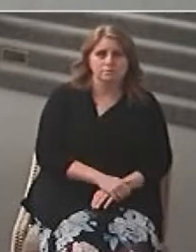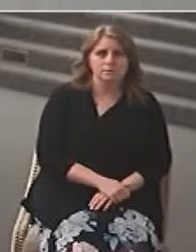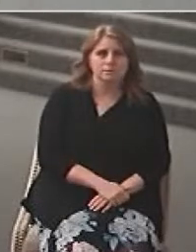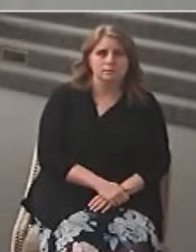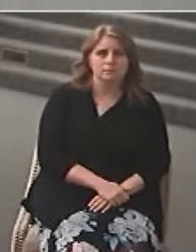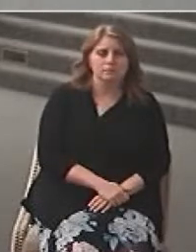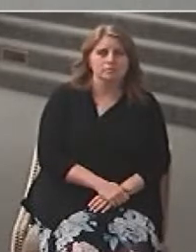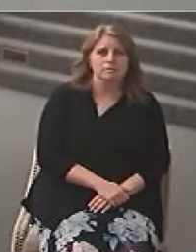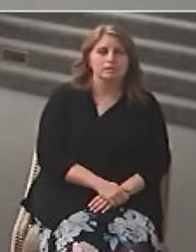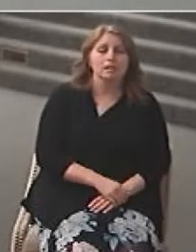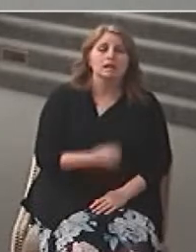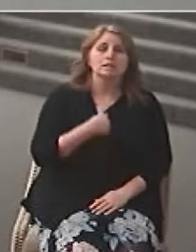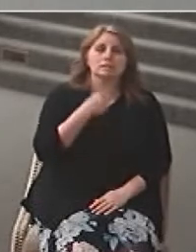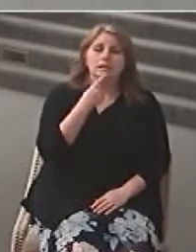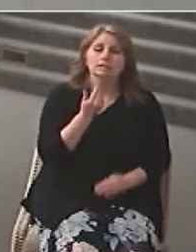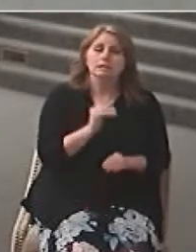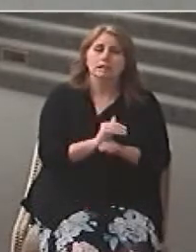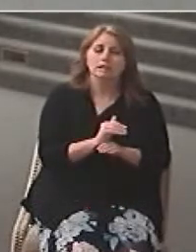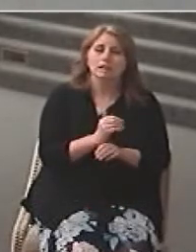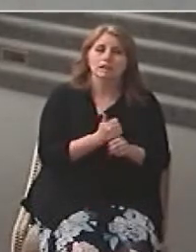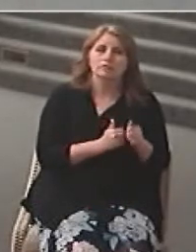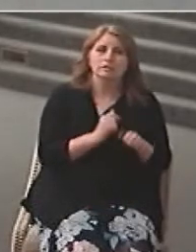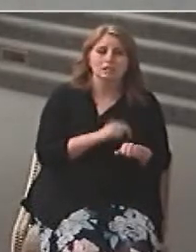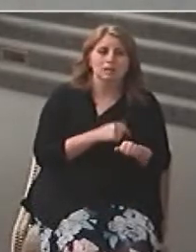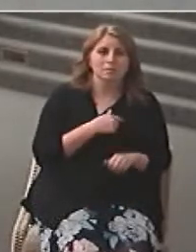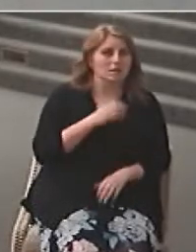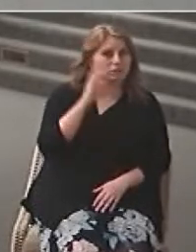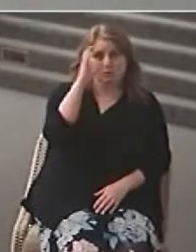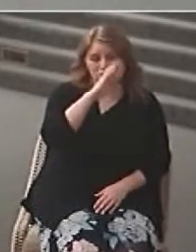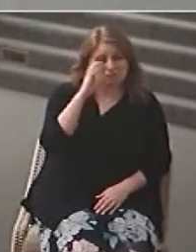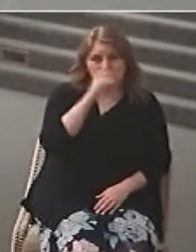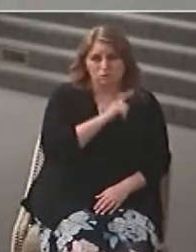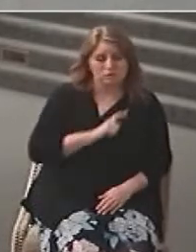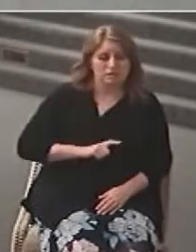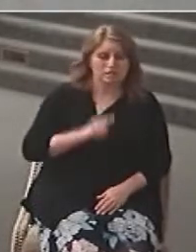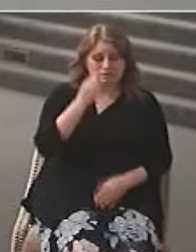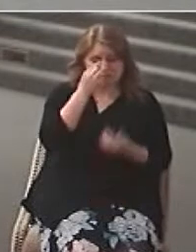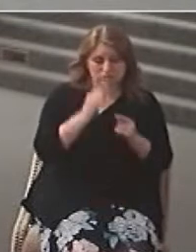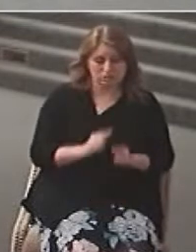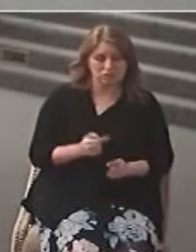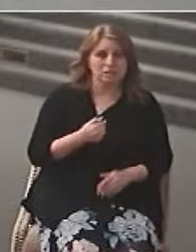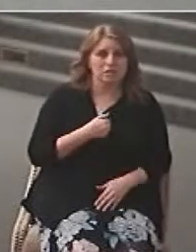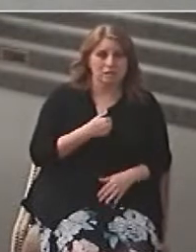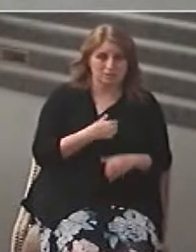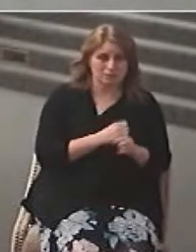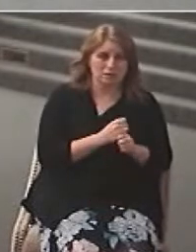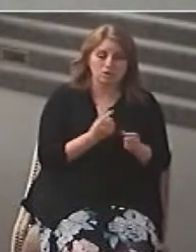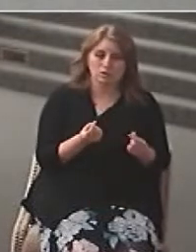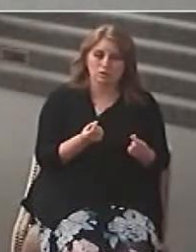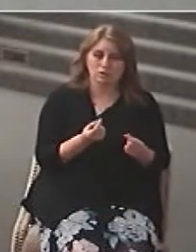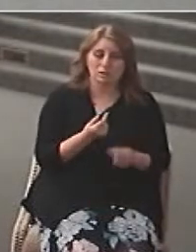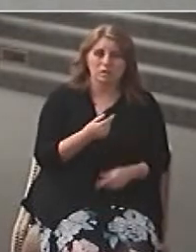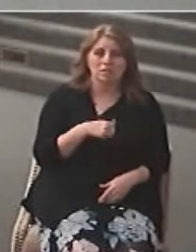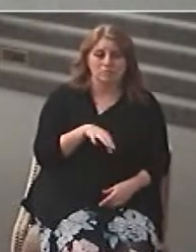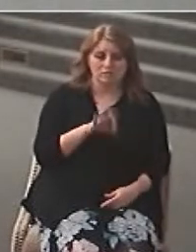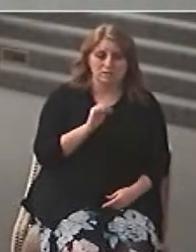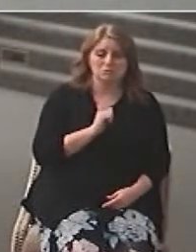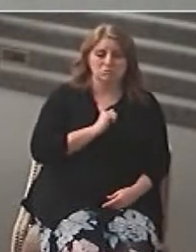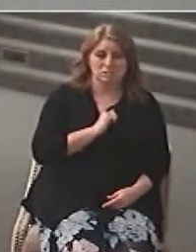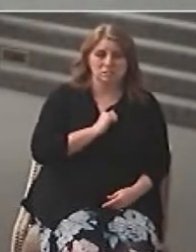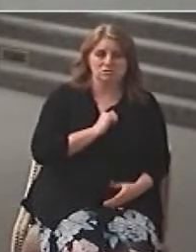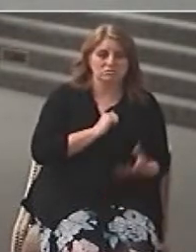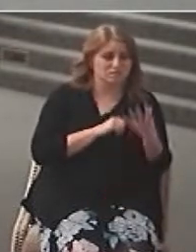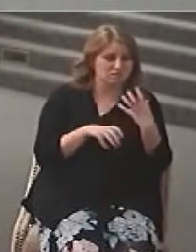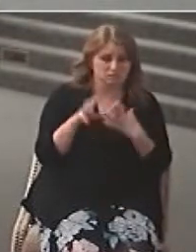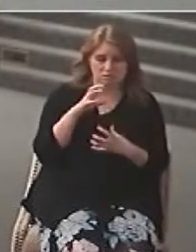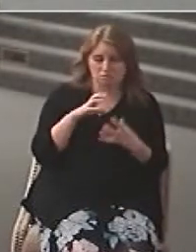Can I say this evening that every time that I don't seek the Lord in a decision that I make or something that I do, I find myself in a mess.